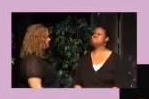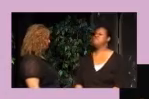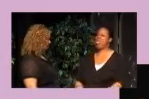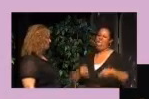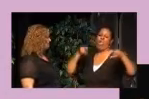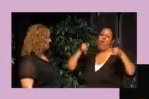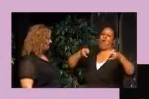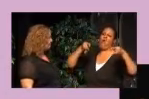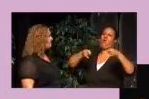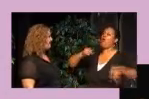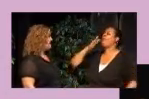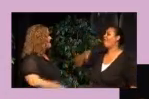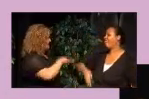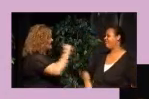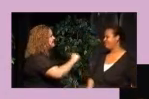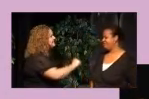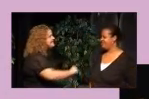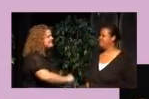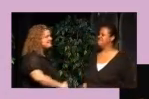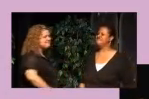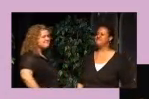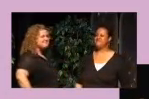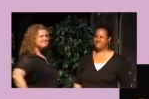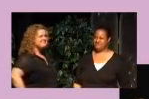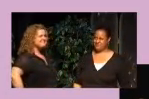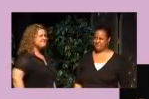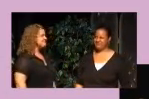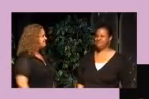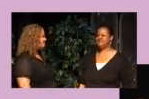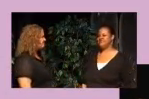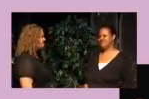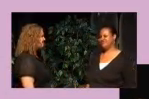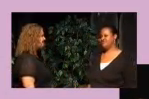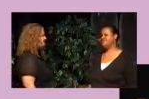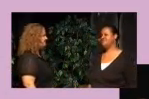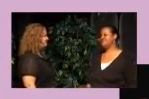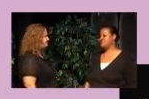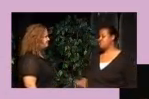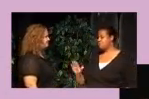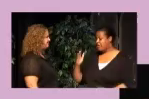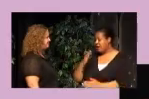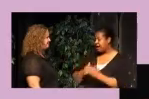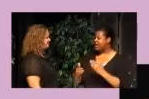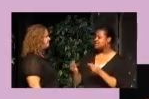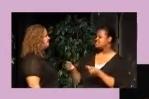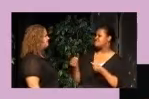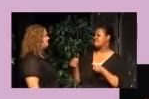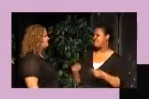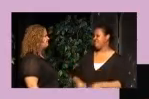really good laugh at her. Don't you worry. Just let me have this hand.